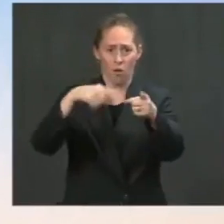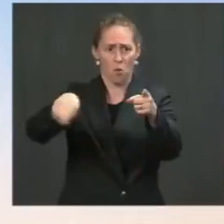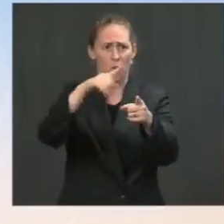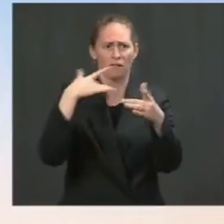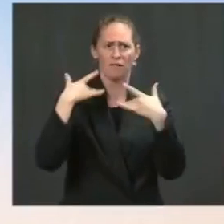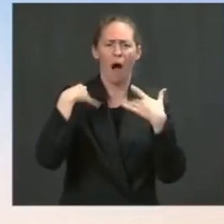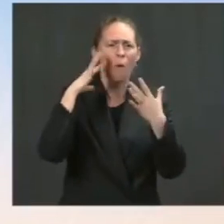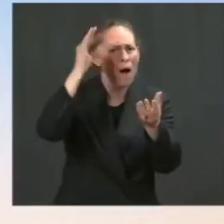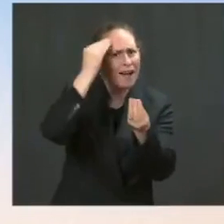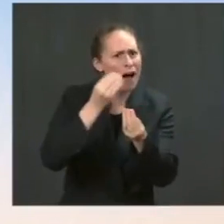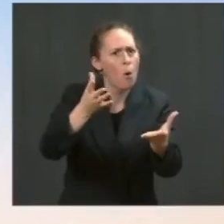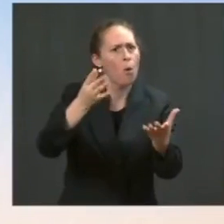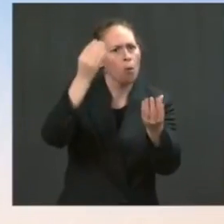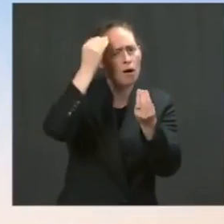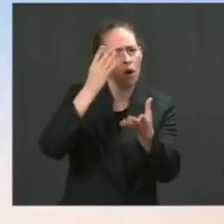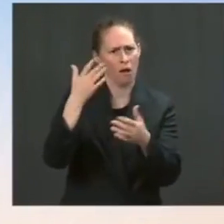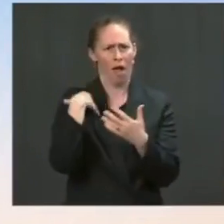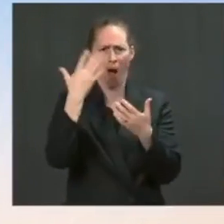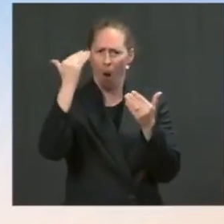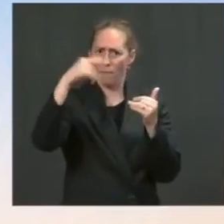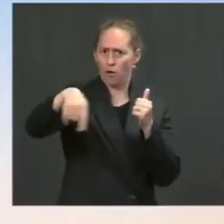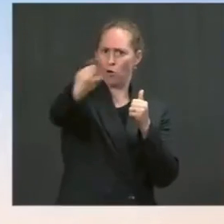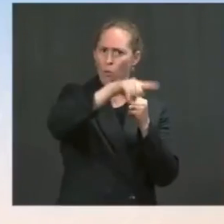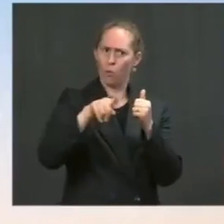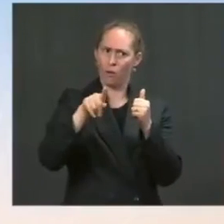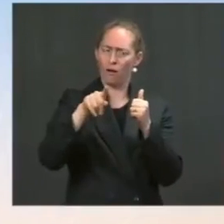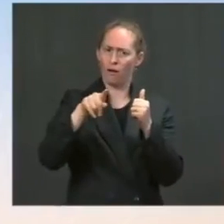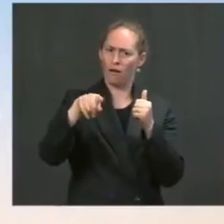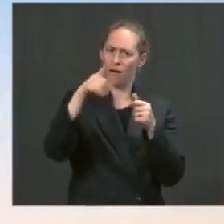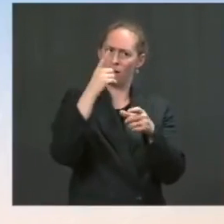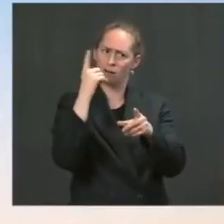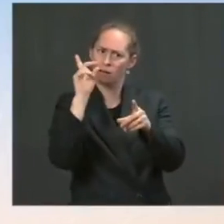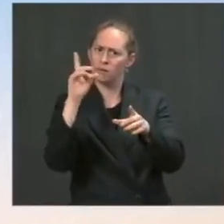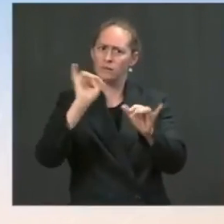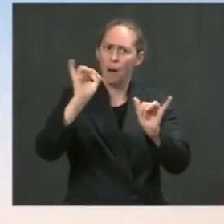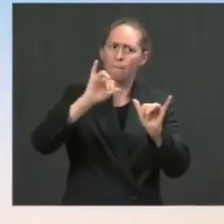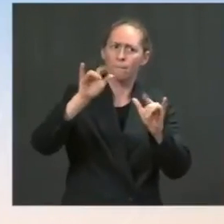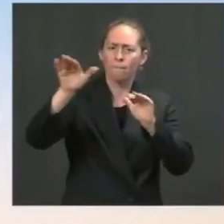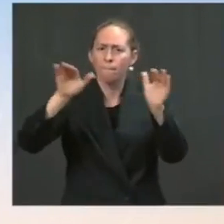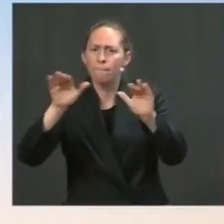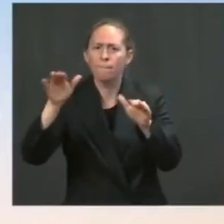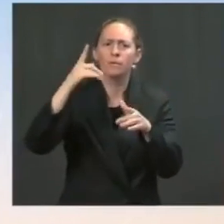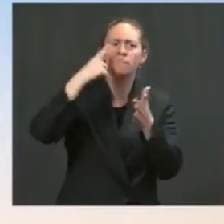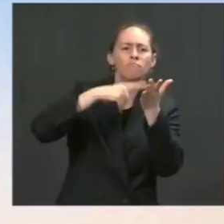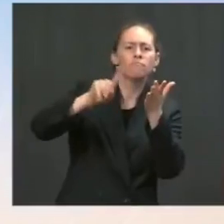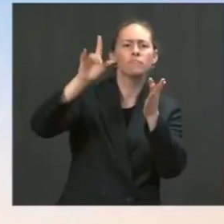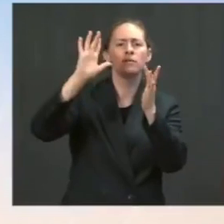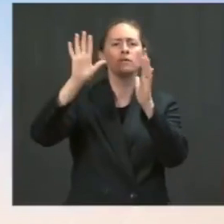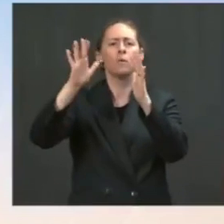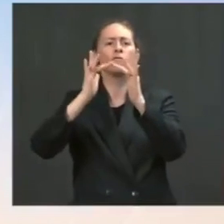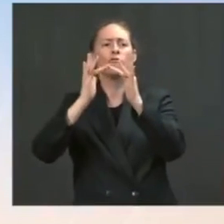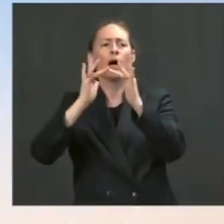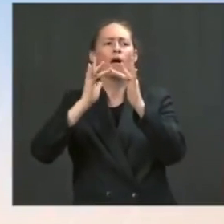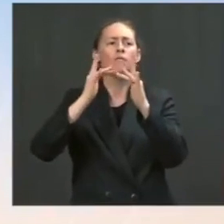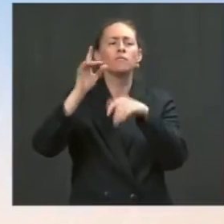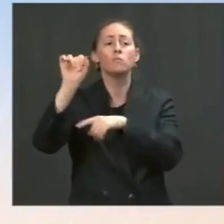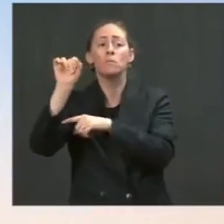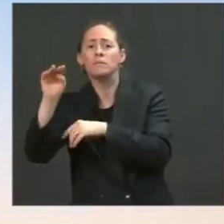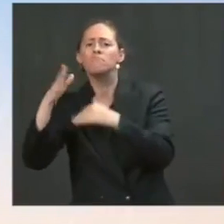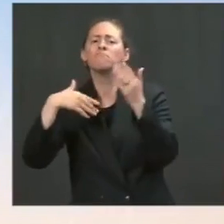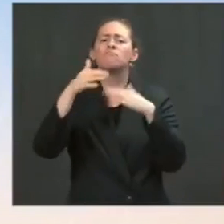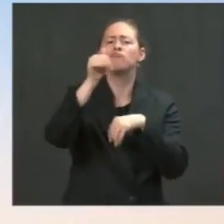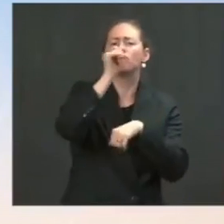or may not be interesting to your viewers. You all make decisions just like the social media platforms make decisions, even though they're a private sector company and different,